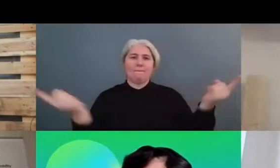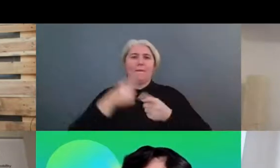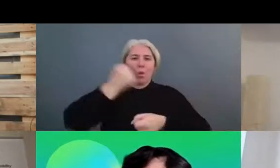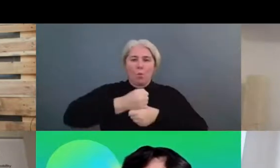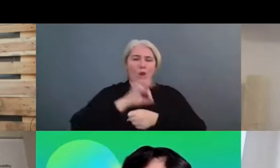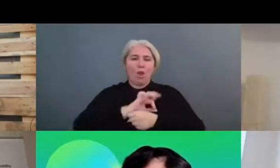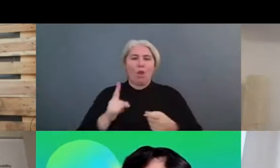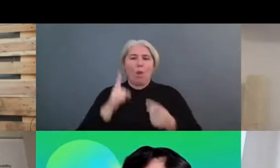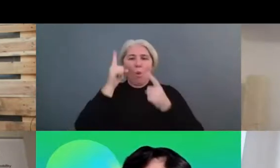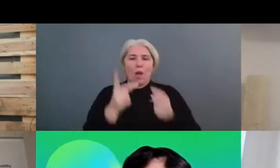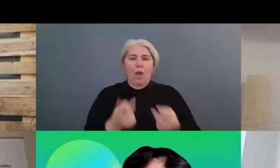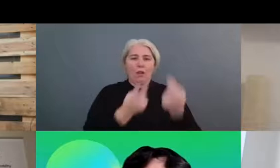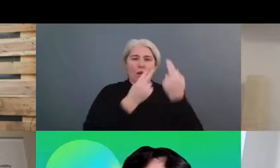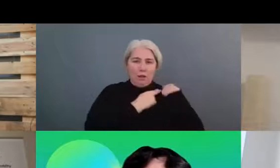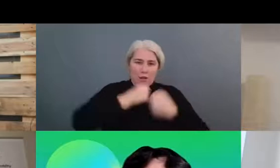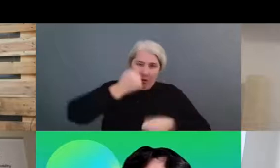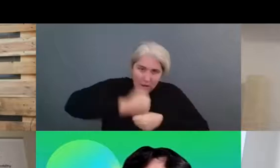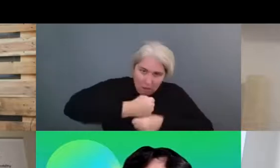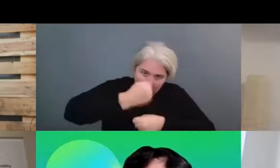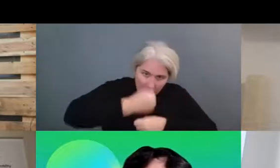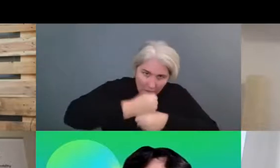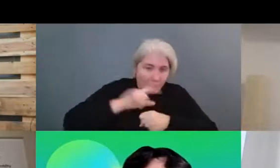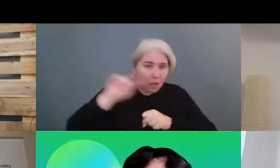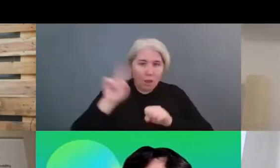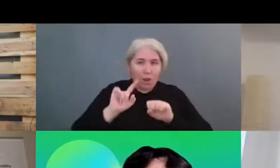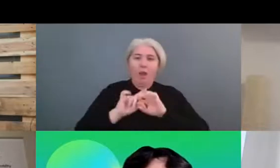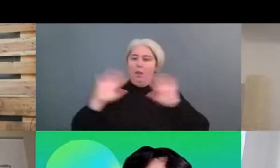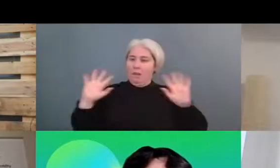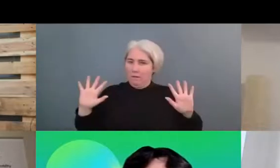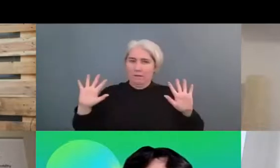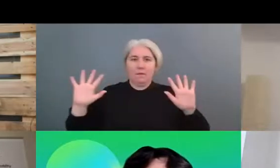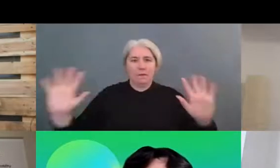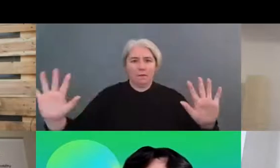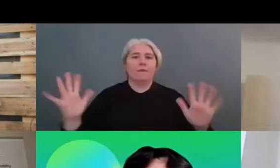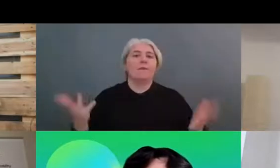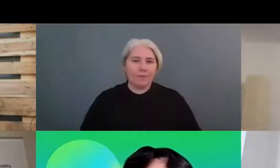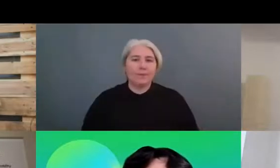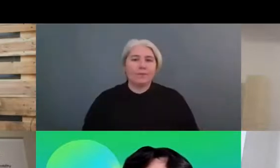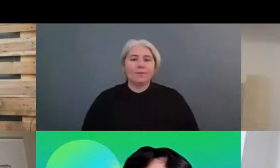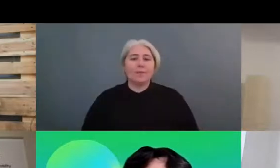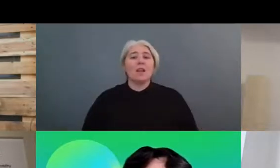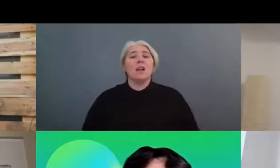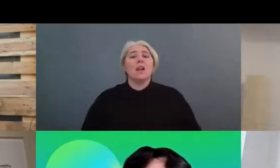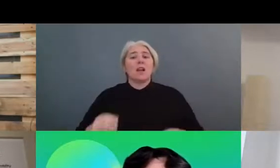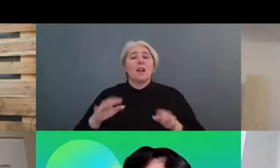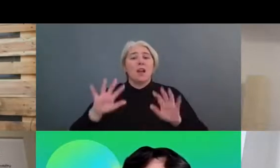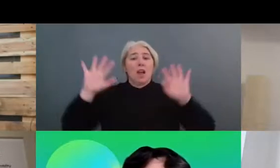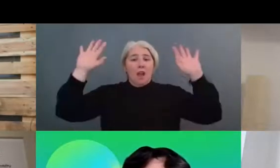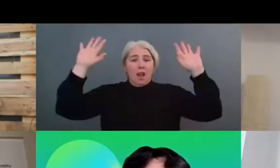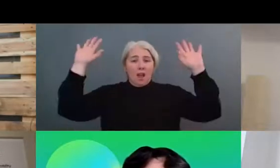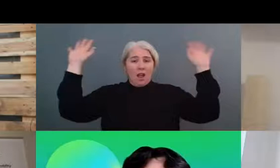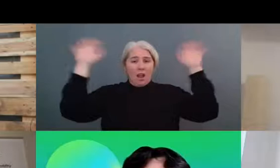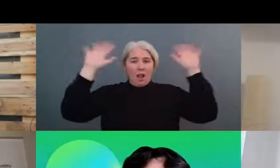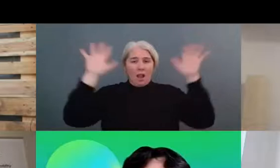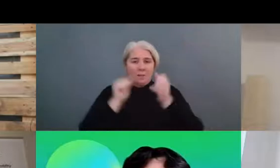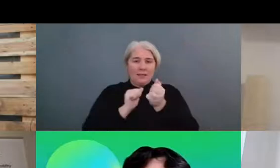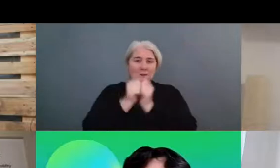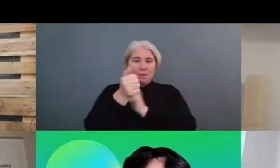UN Sports for Climate Action framework, which started a few years ago and has grown to over 230 signatories